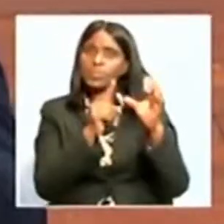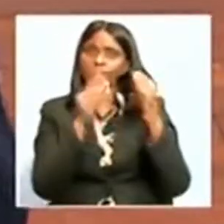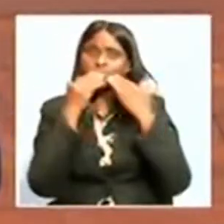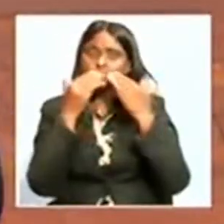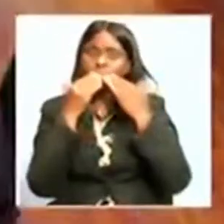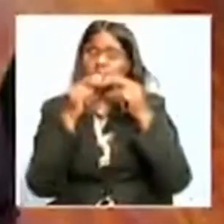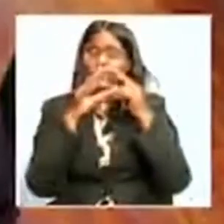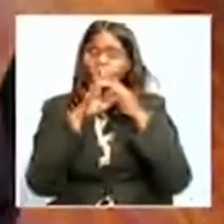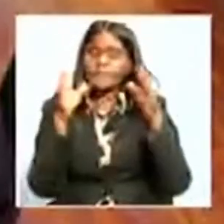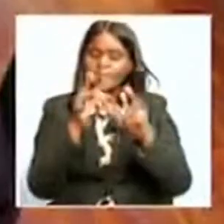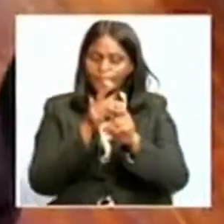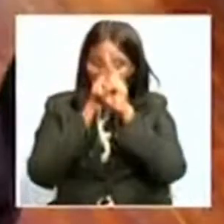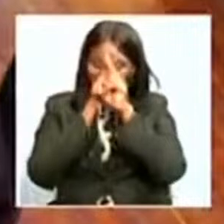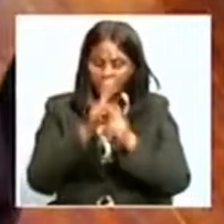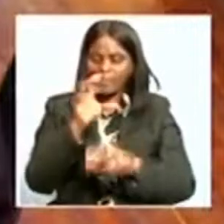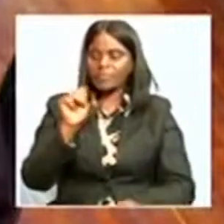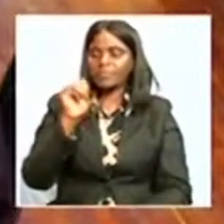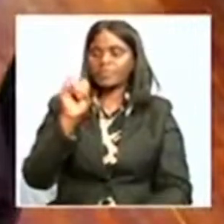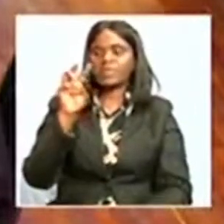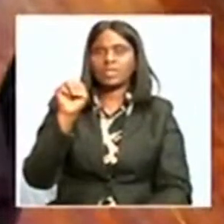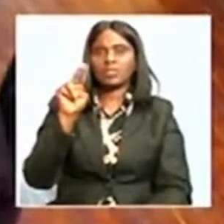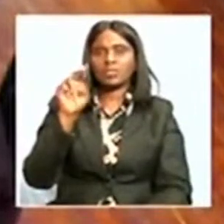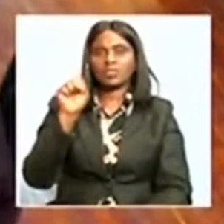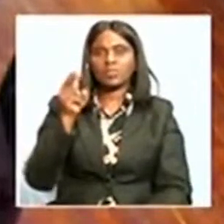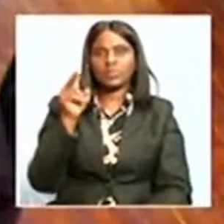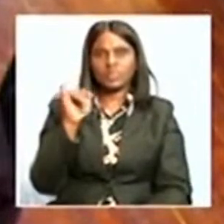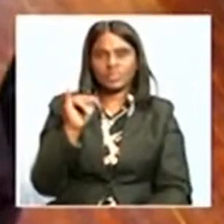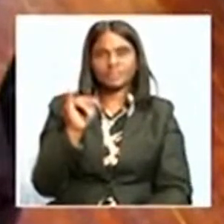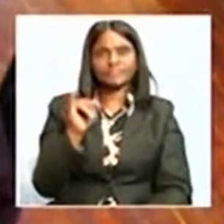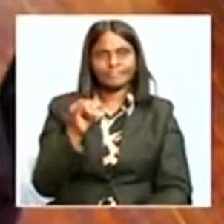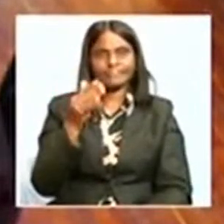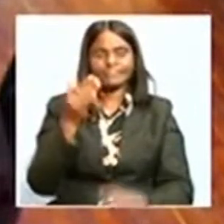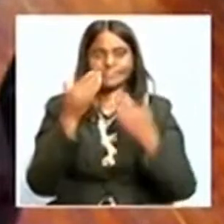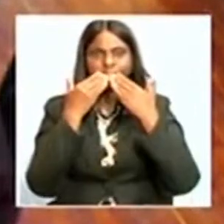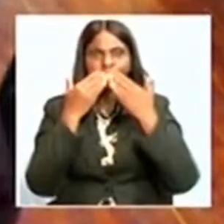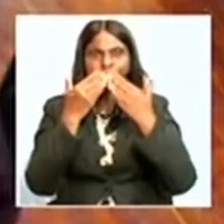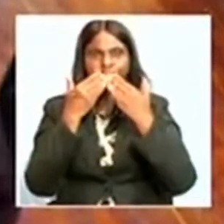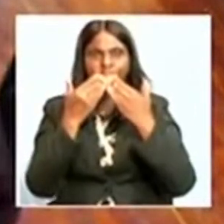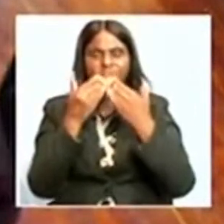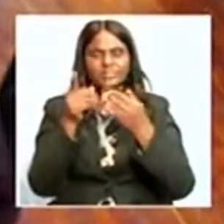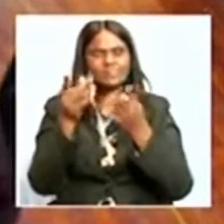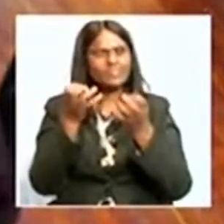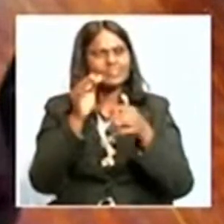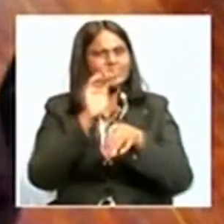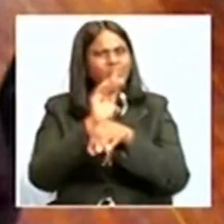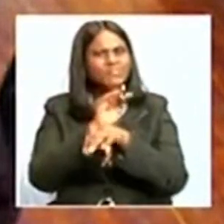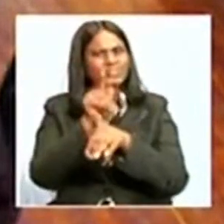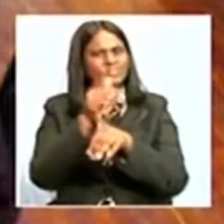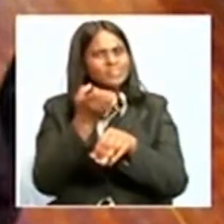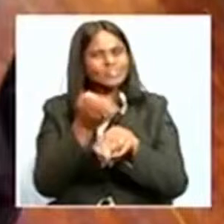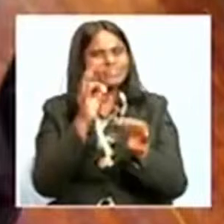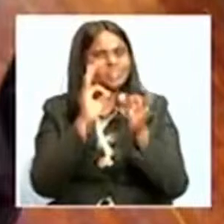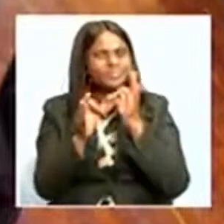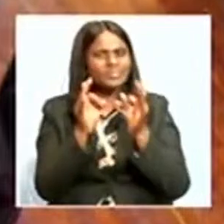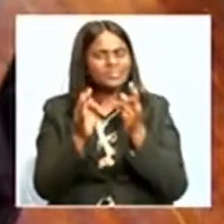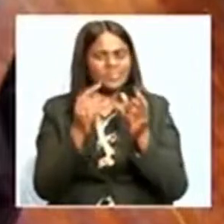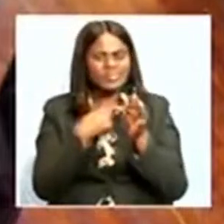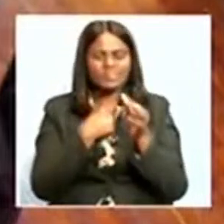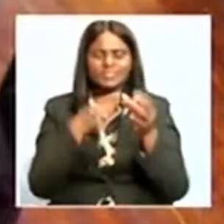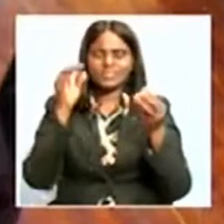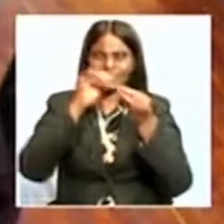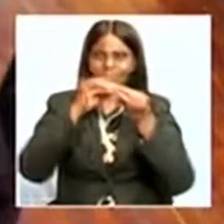you. Honorable Smoshi. Yeah, thank you. Thank you. You wanted to say If I may